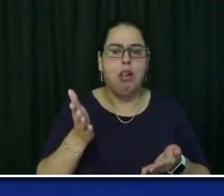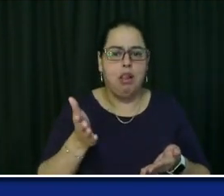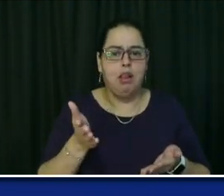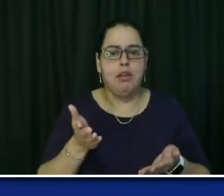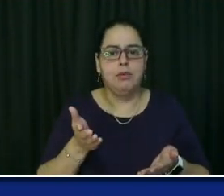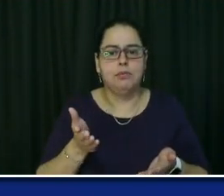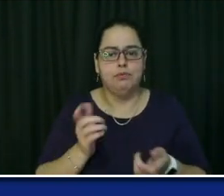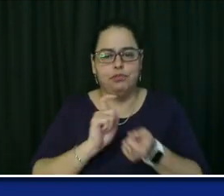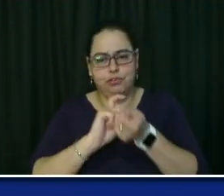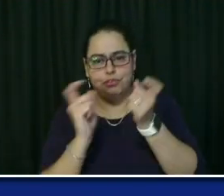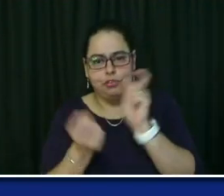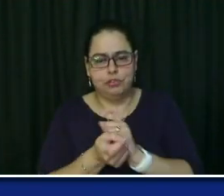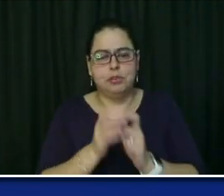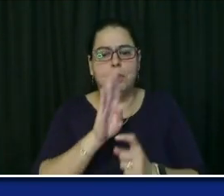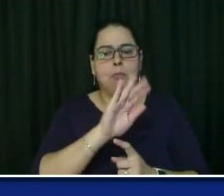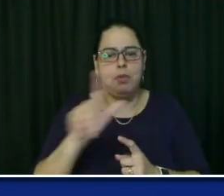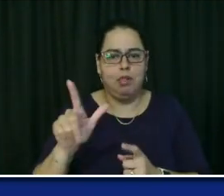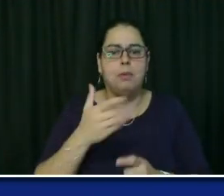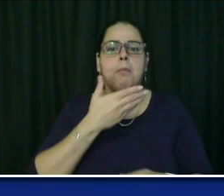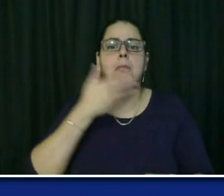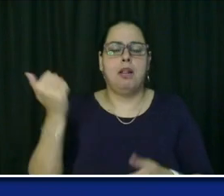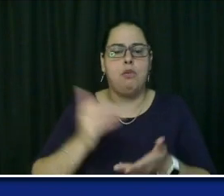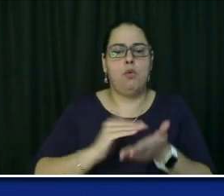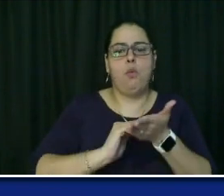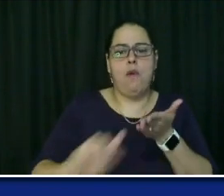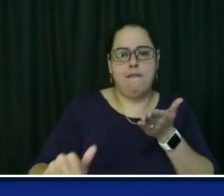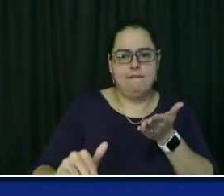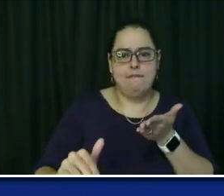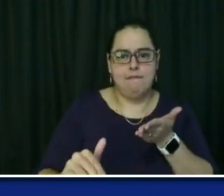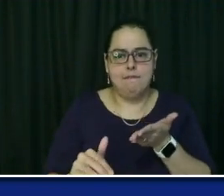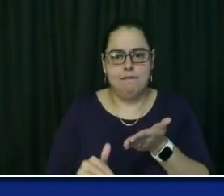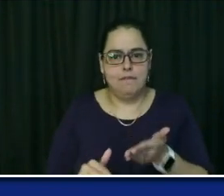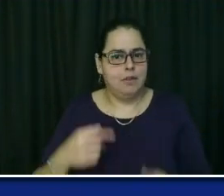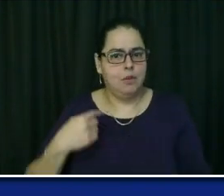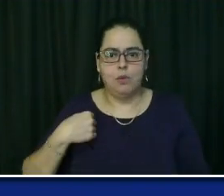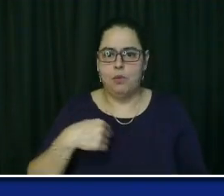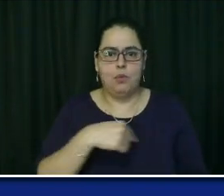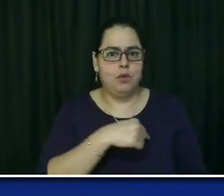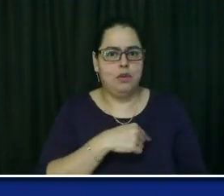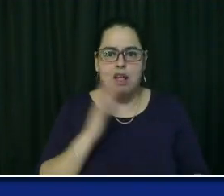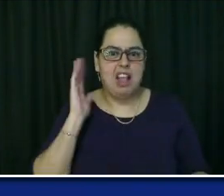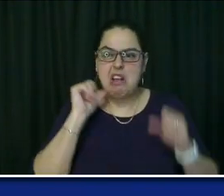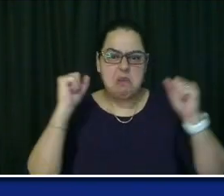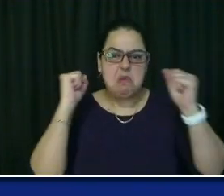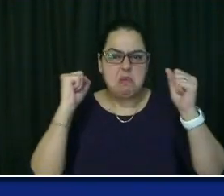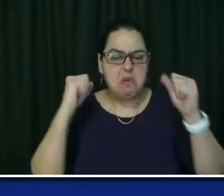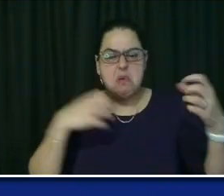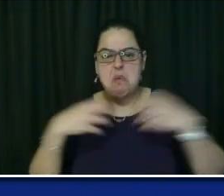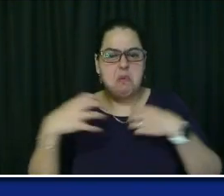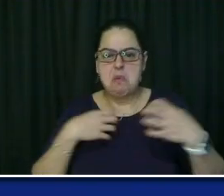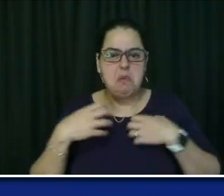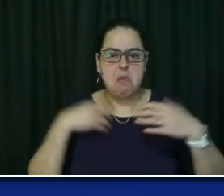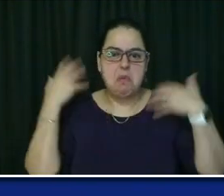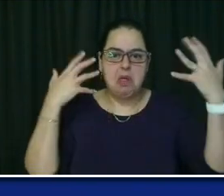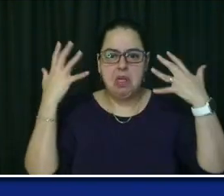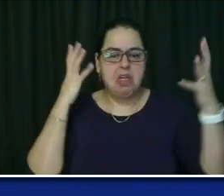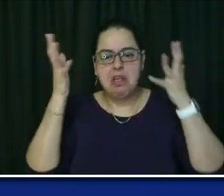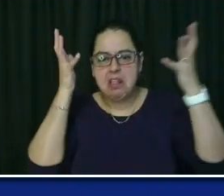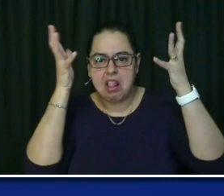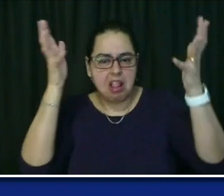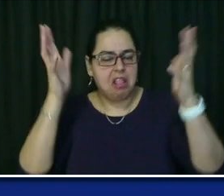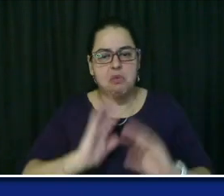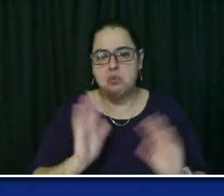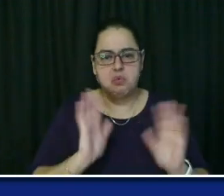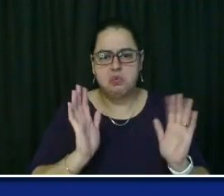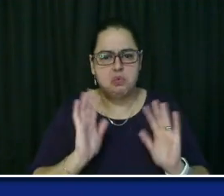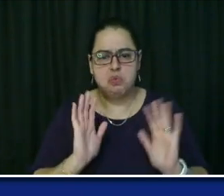I'm not going to flail my arms around and raise my voice in a theatrical way. We try very hard to be precise and professional in the way